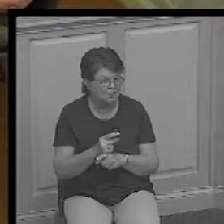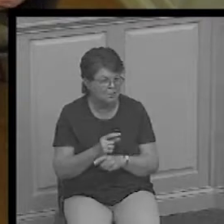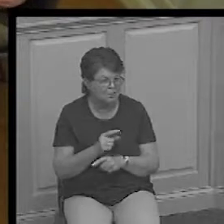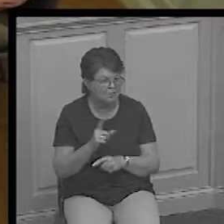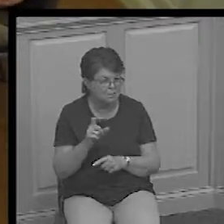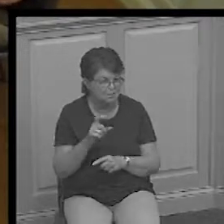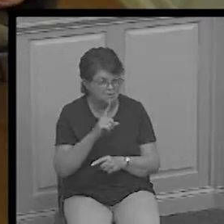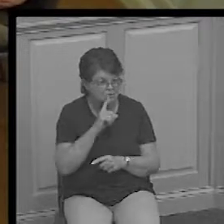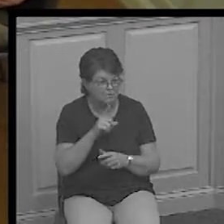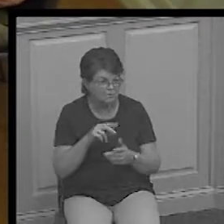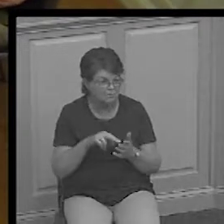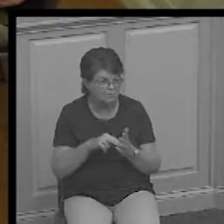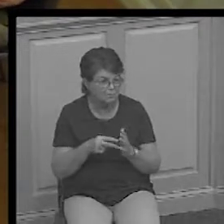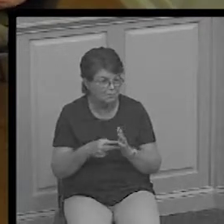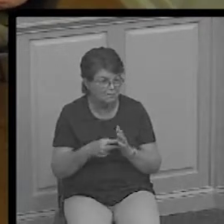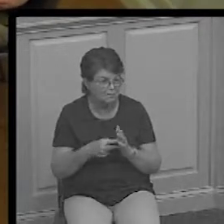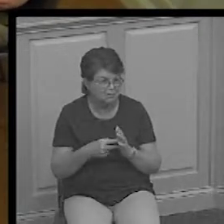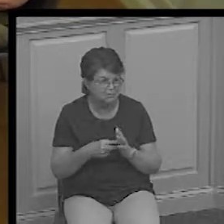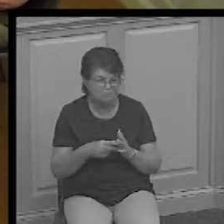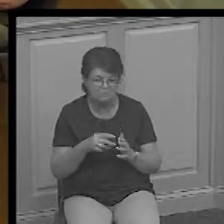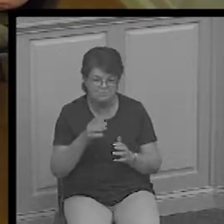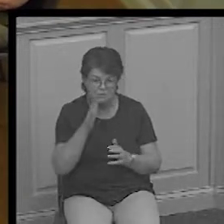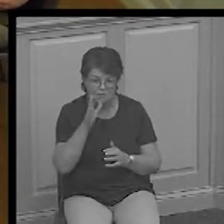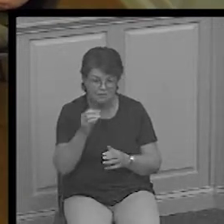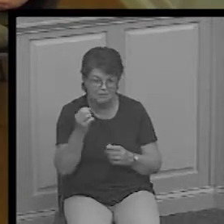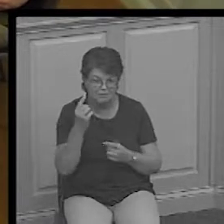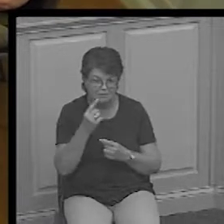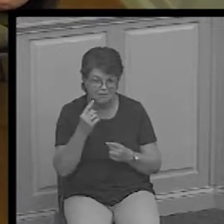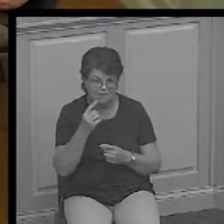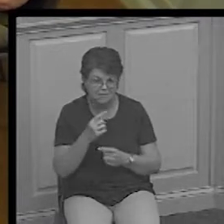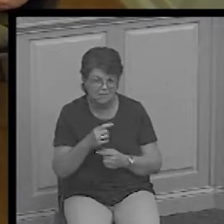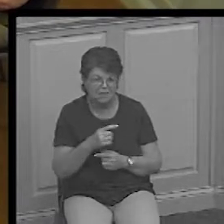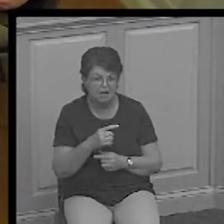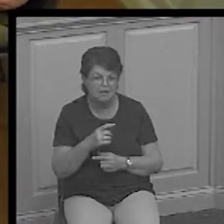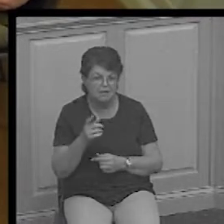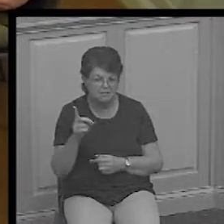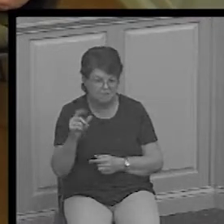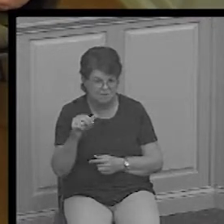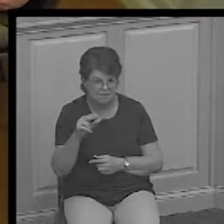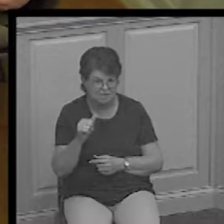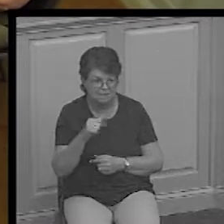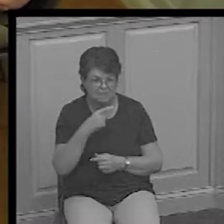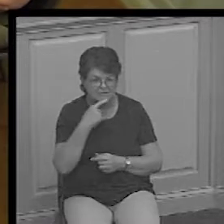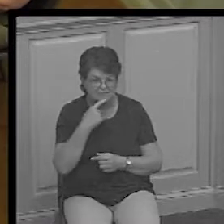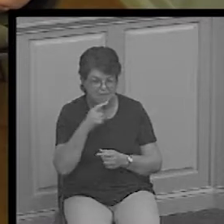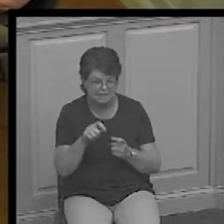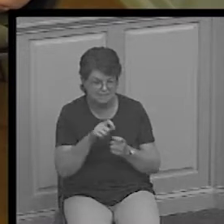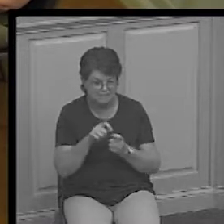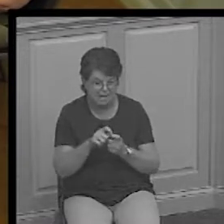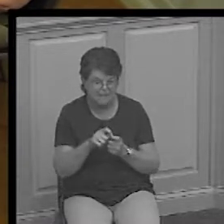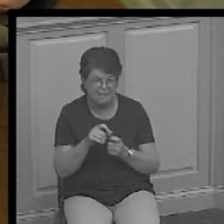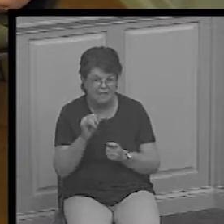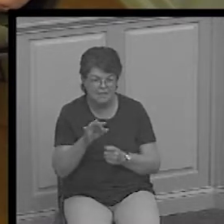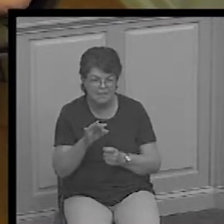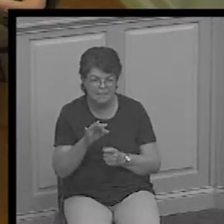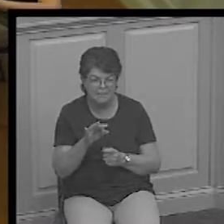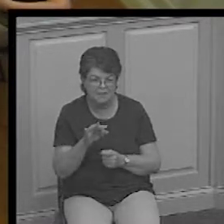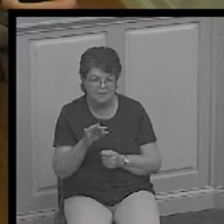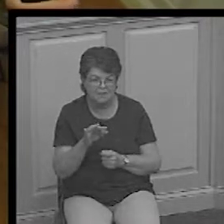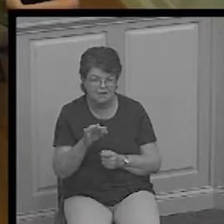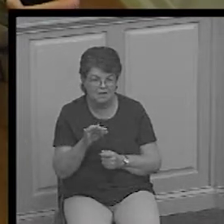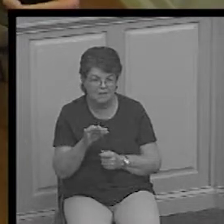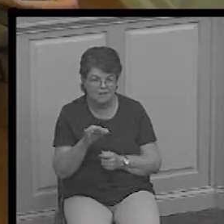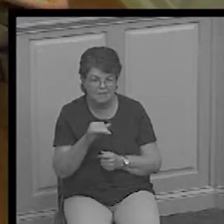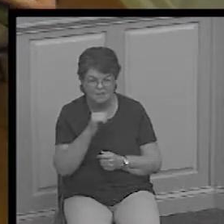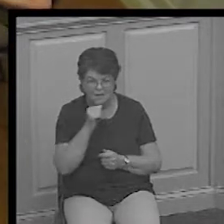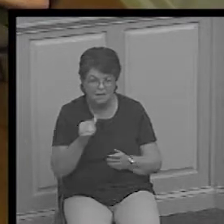really means will be considered? Well, I think that Dana said exactly, if we are not saying, I said